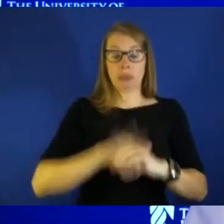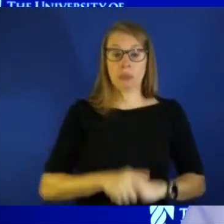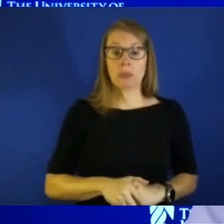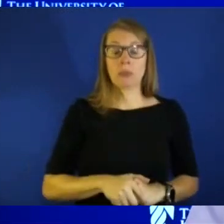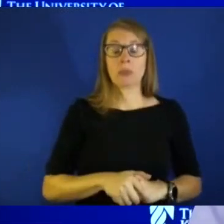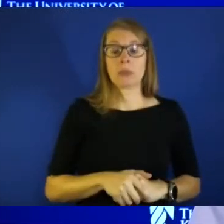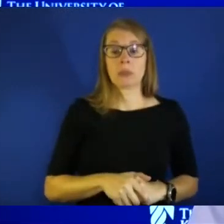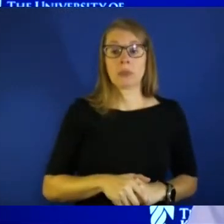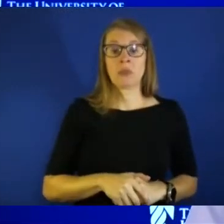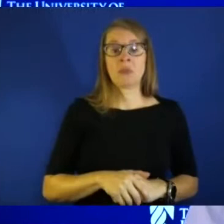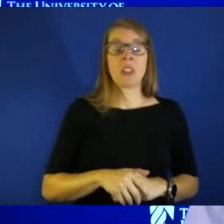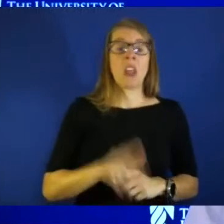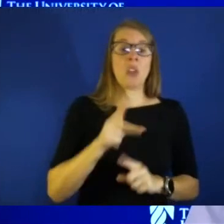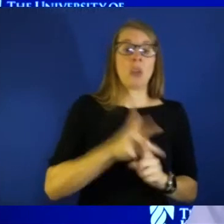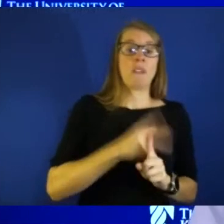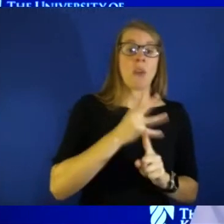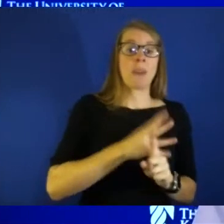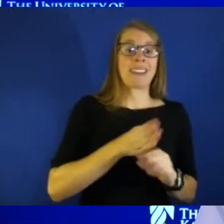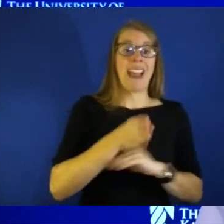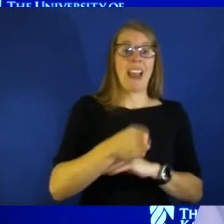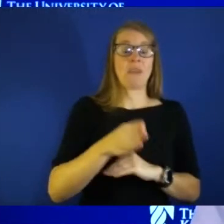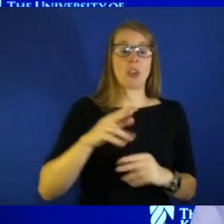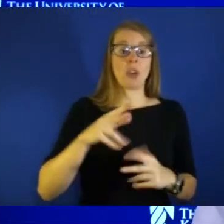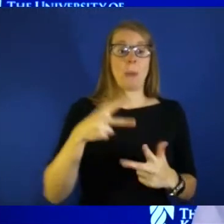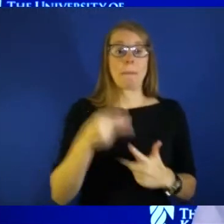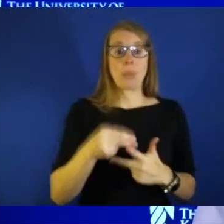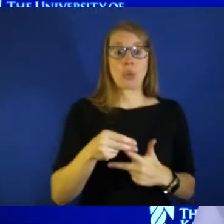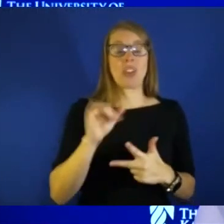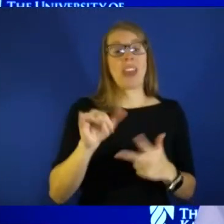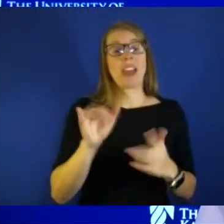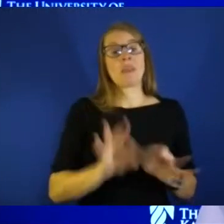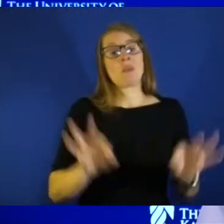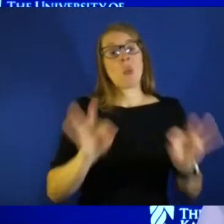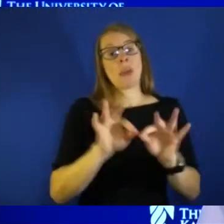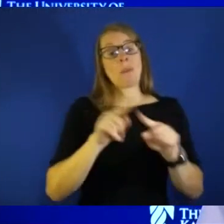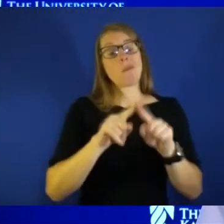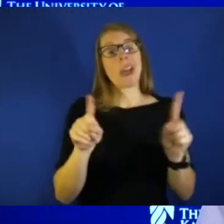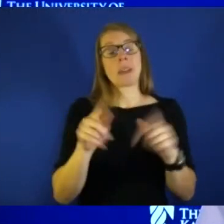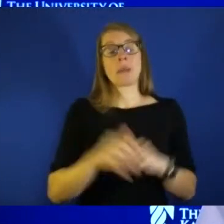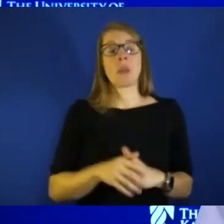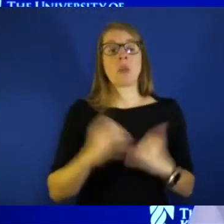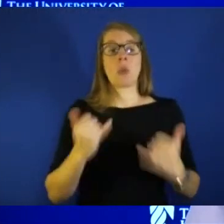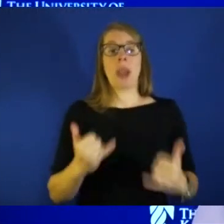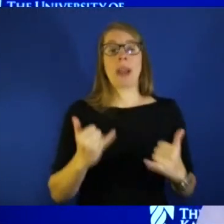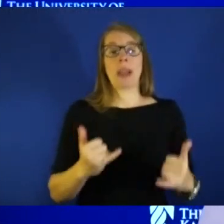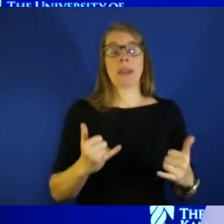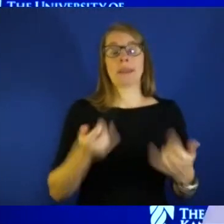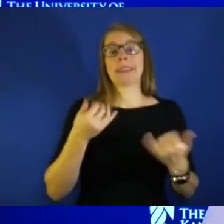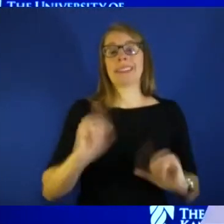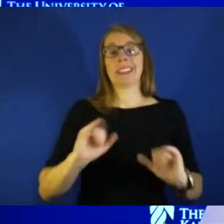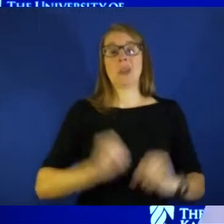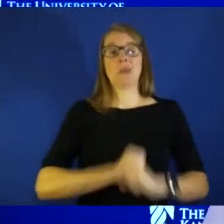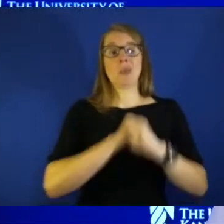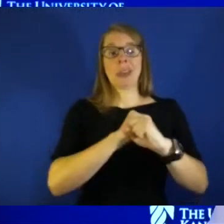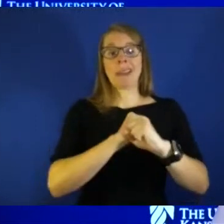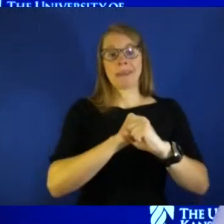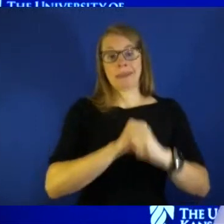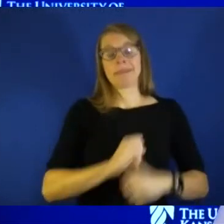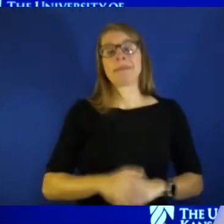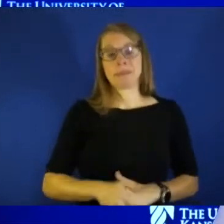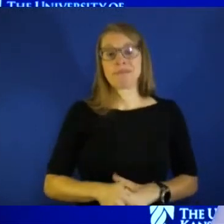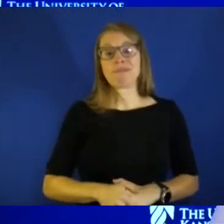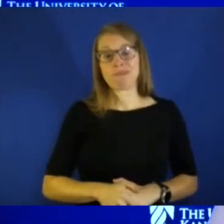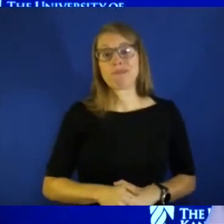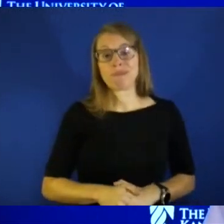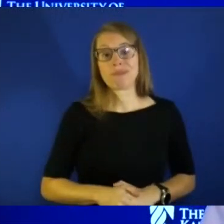to 4 months after getting that booster dose? That's important. But right now, you are still very well protected. So I think we just have to wait